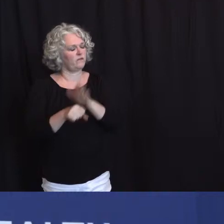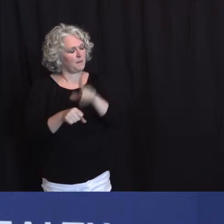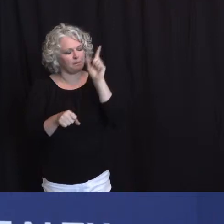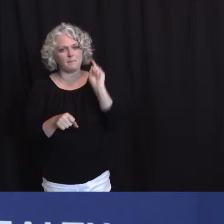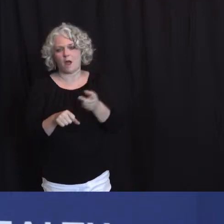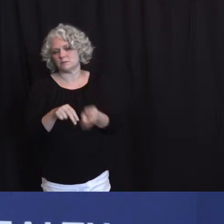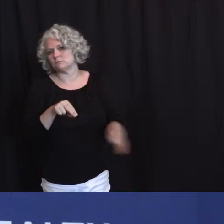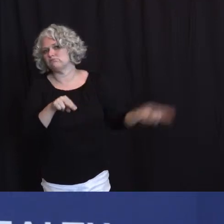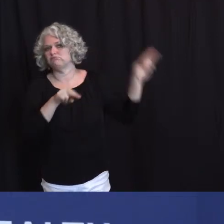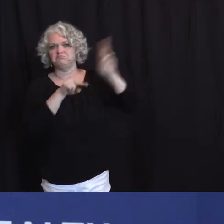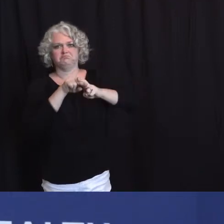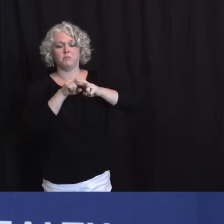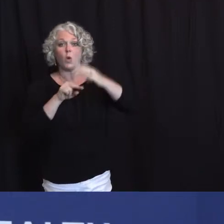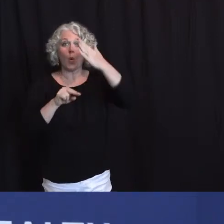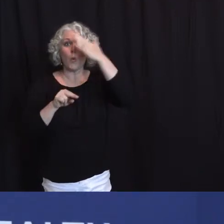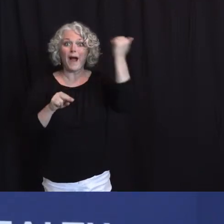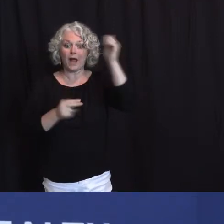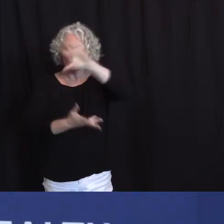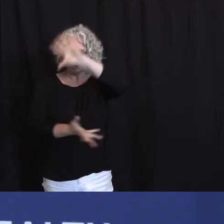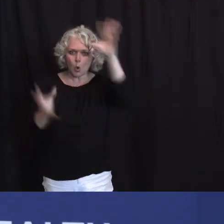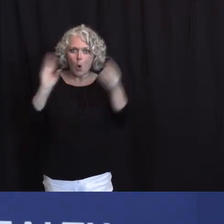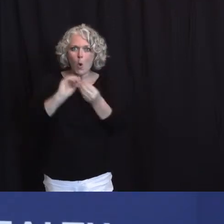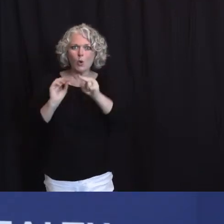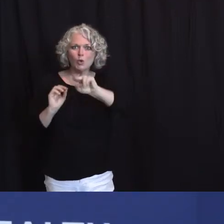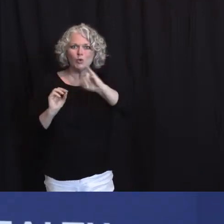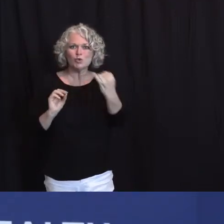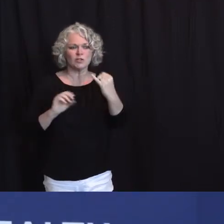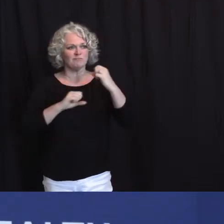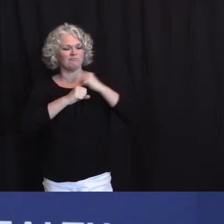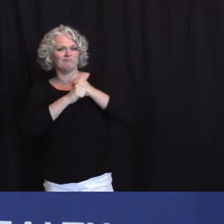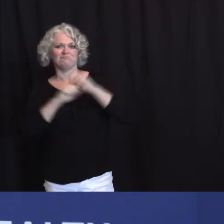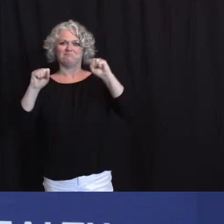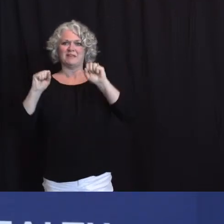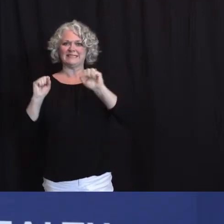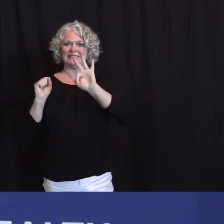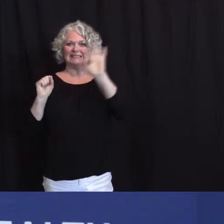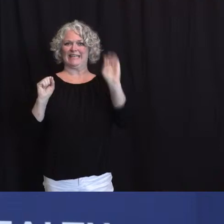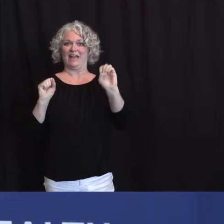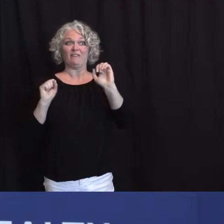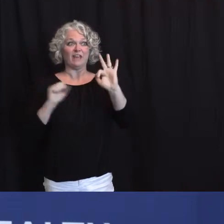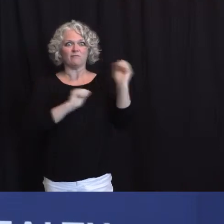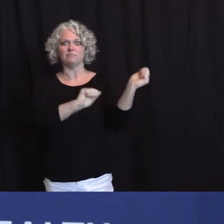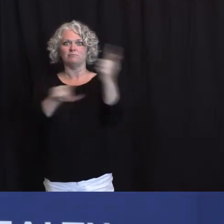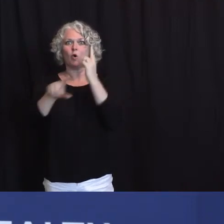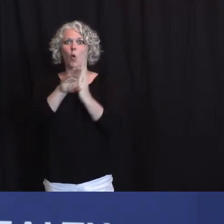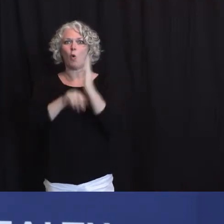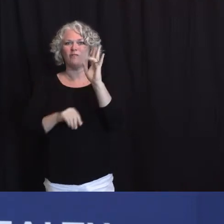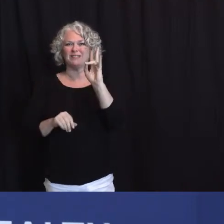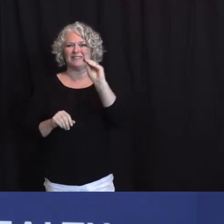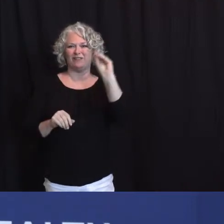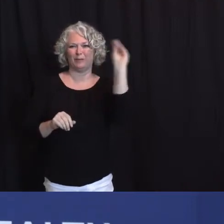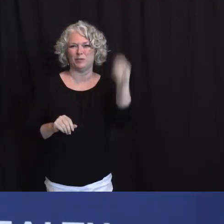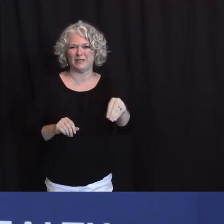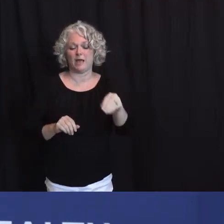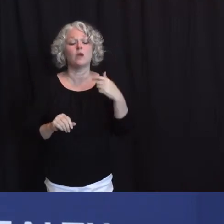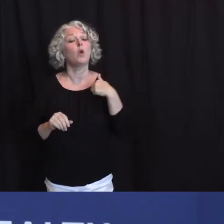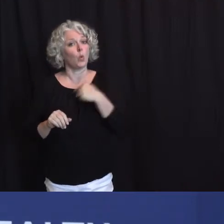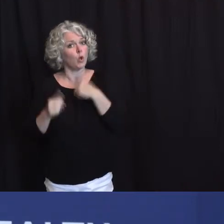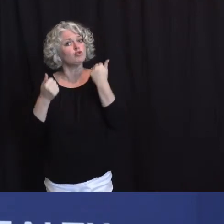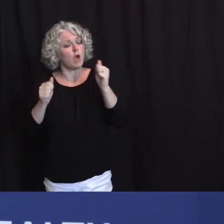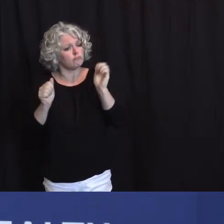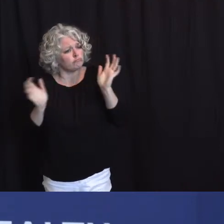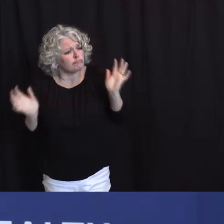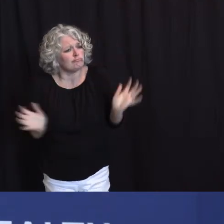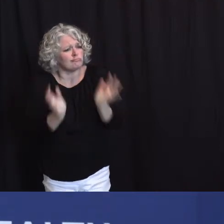our state has the fullest protection against this virus. The state is in an all-out effort to get more residents vaccinated